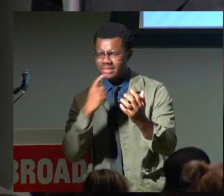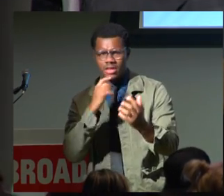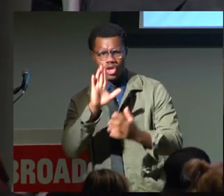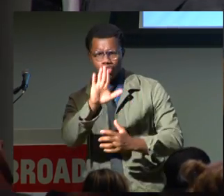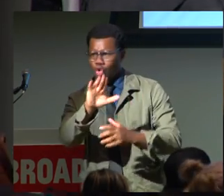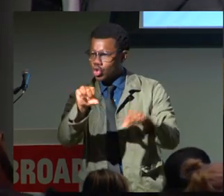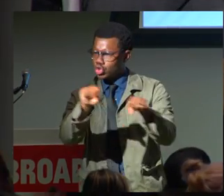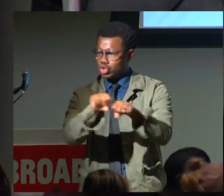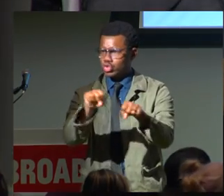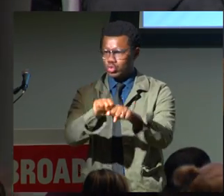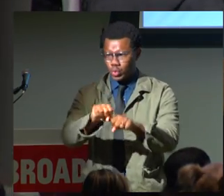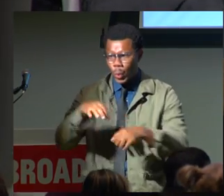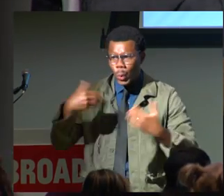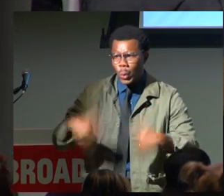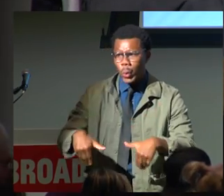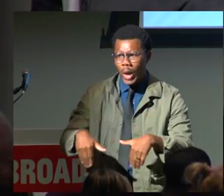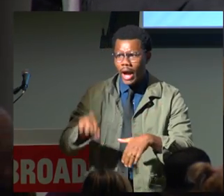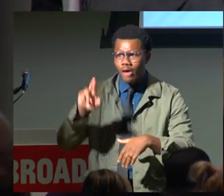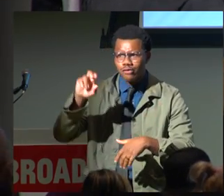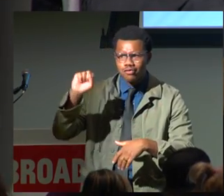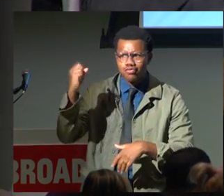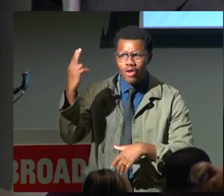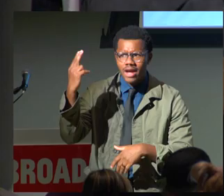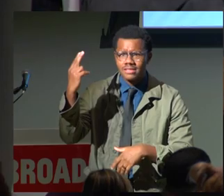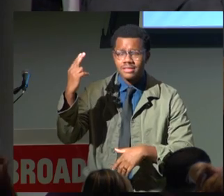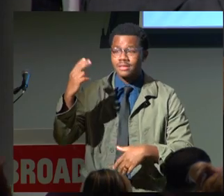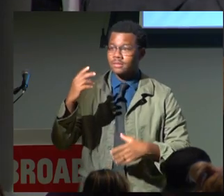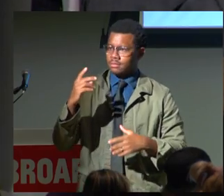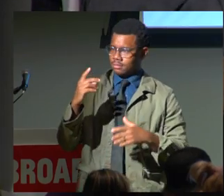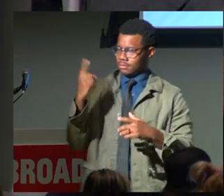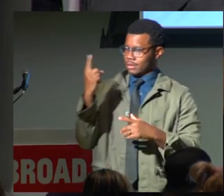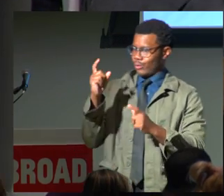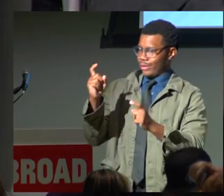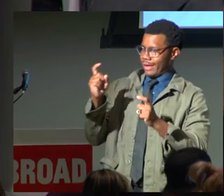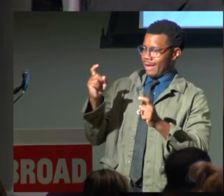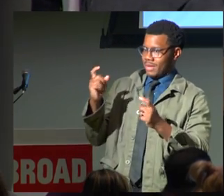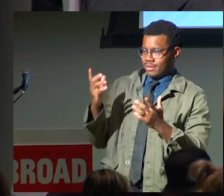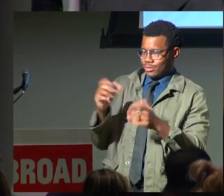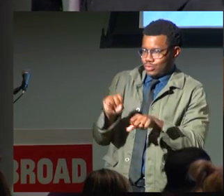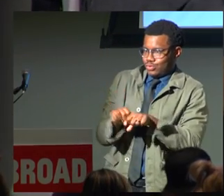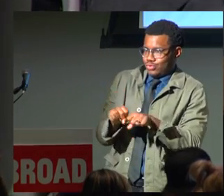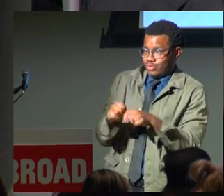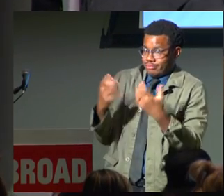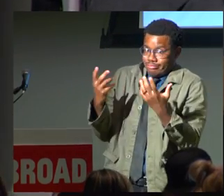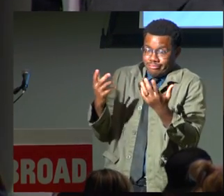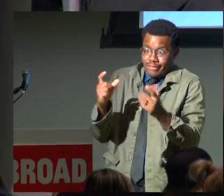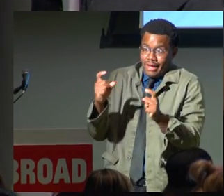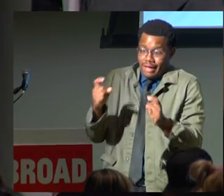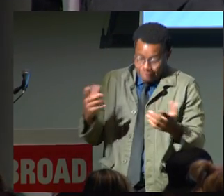what? That's what he's... No. Somebody gave me these shoes. It's like you.